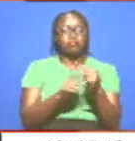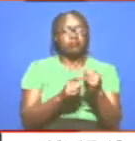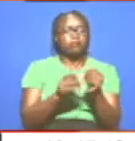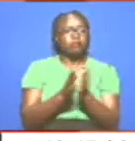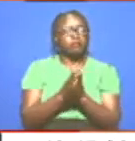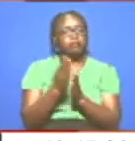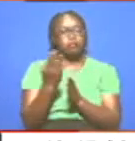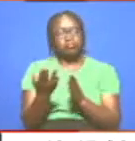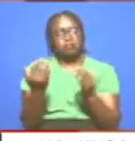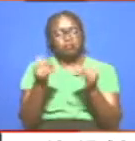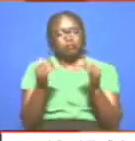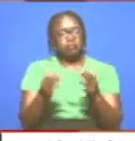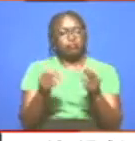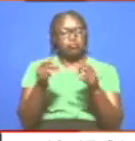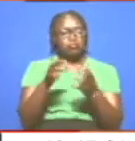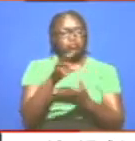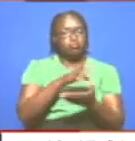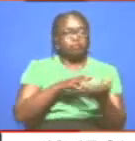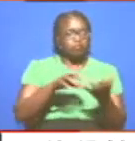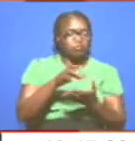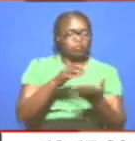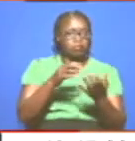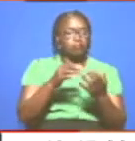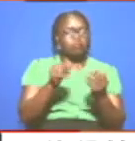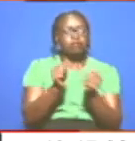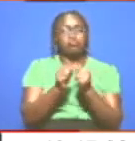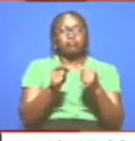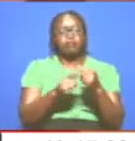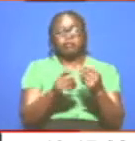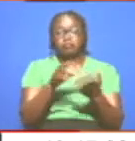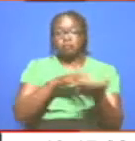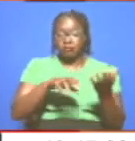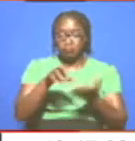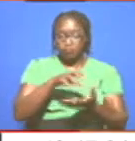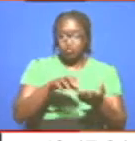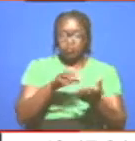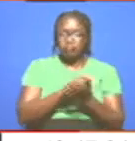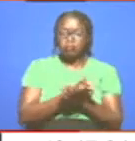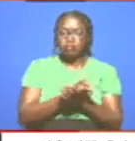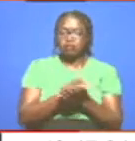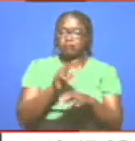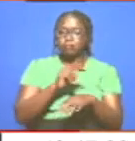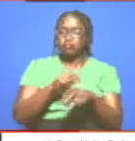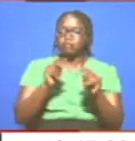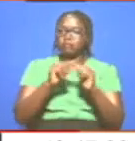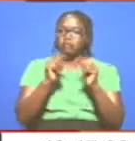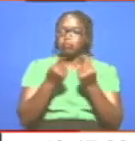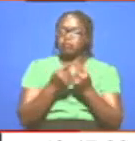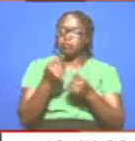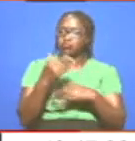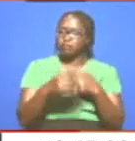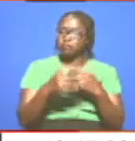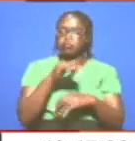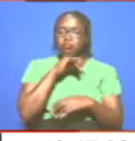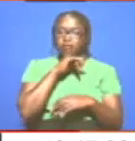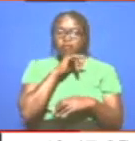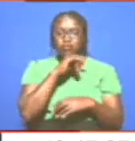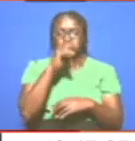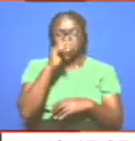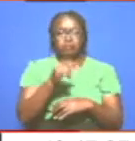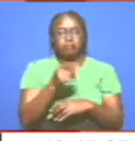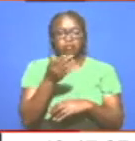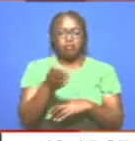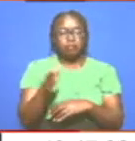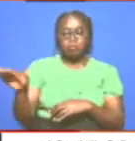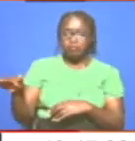can invite them and mix two into all 6 teams. And with our obviously national teams and our neighbor, Uganda, Tanzania is there, Zimbabwe